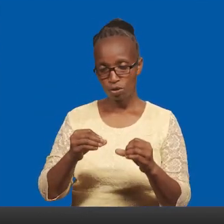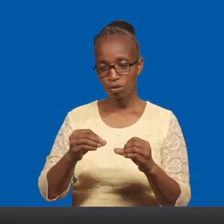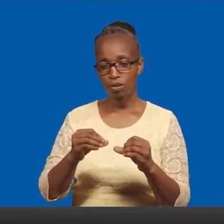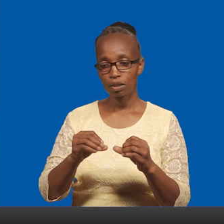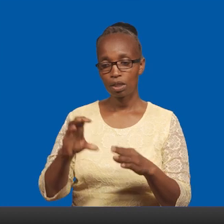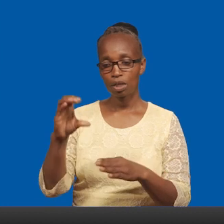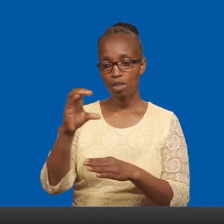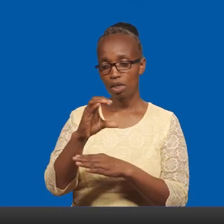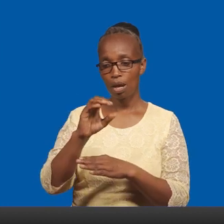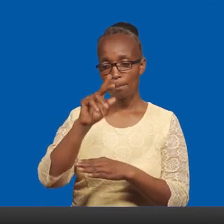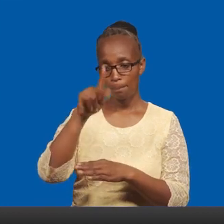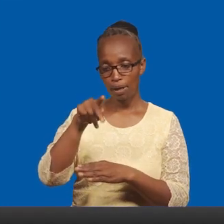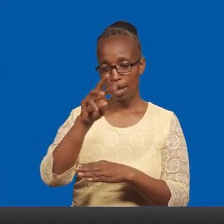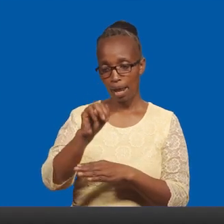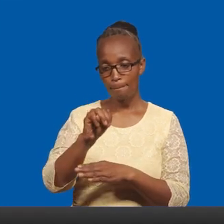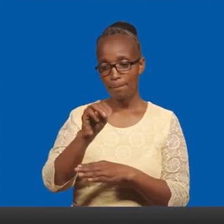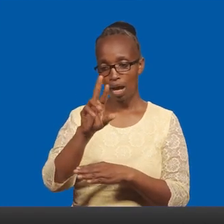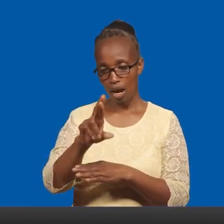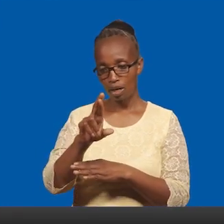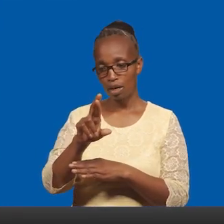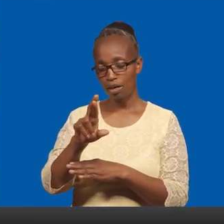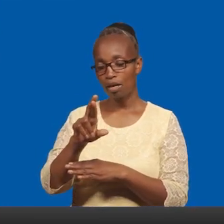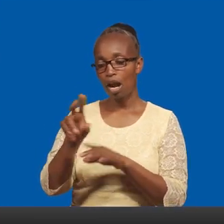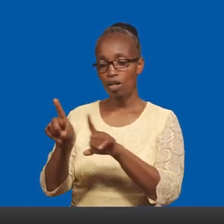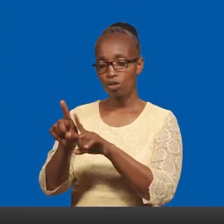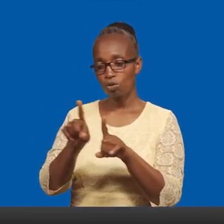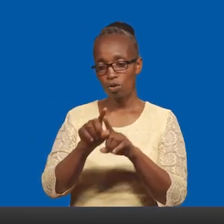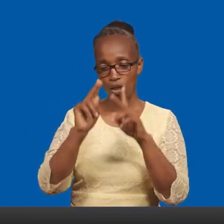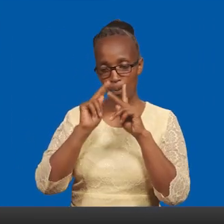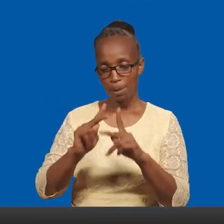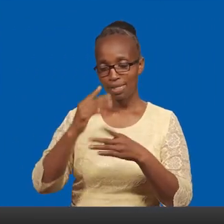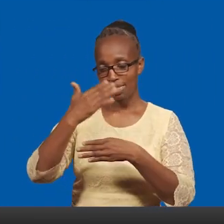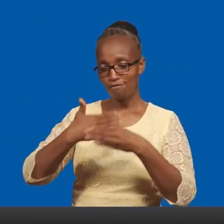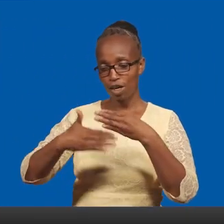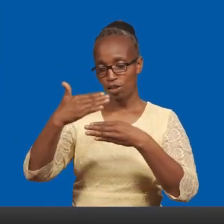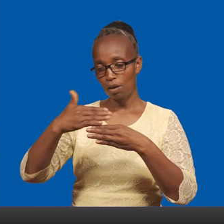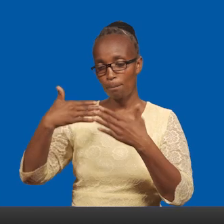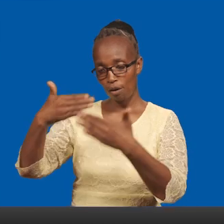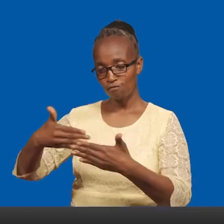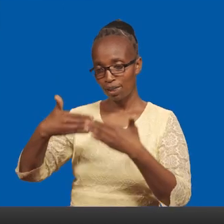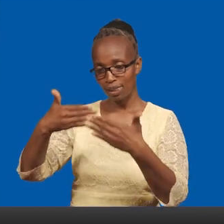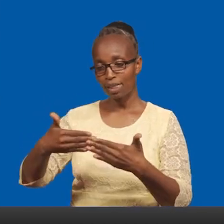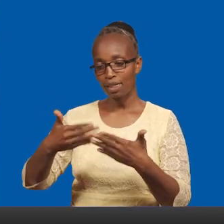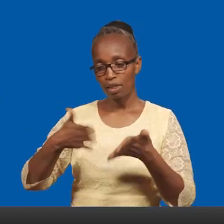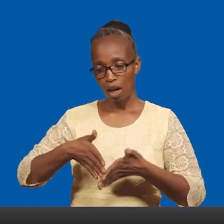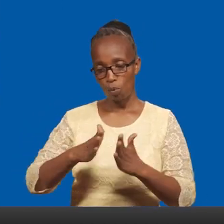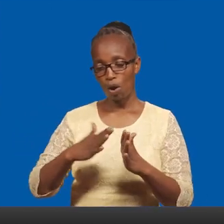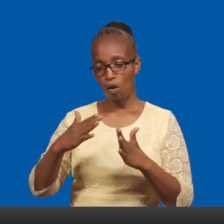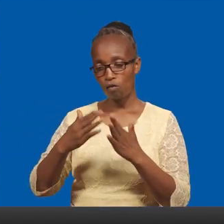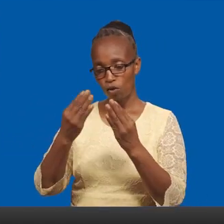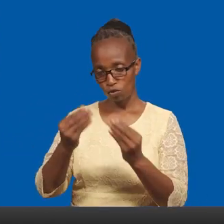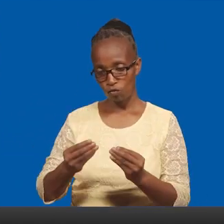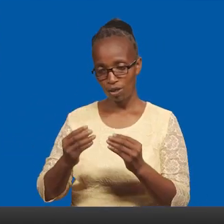CPMR platform, and peace infrastructure, providing a platform to discuss emerging issues that impact peace, security,